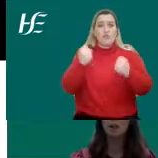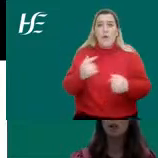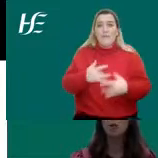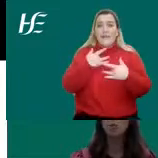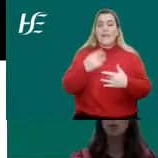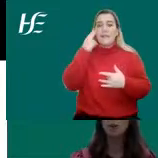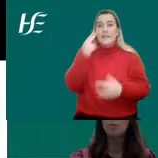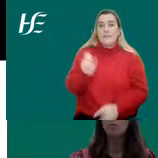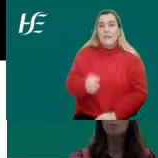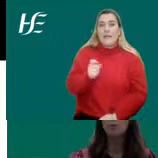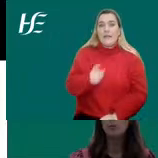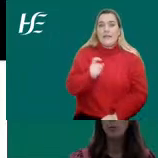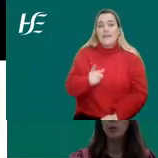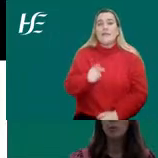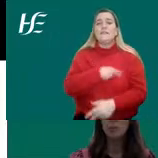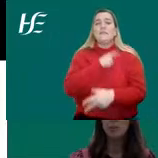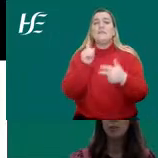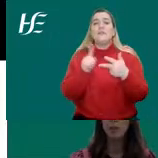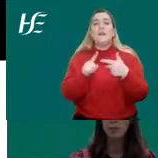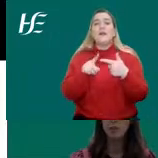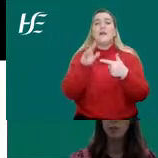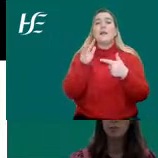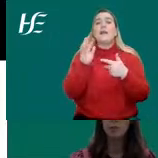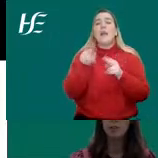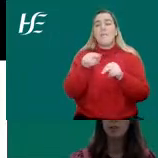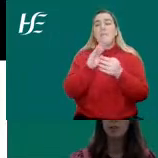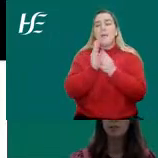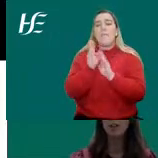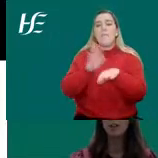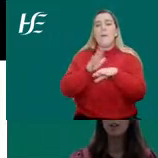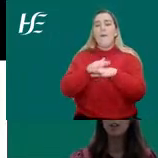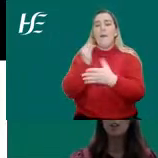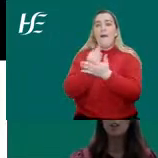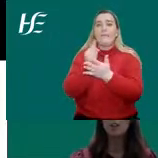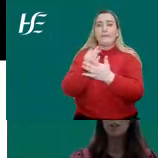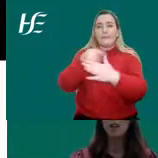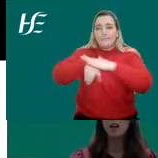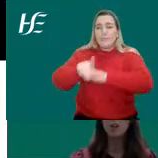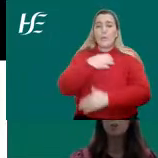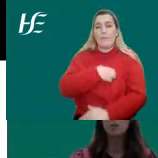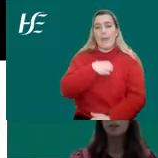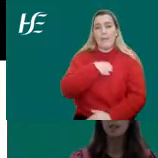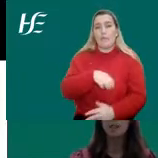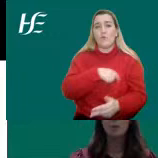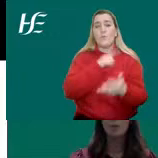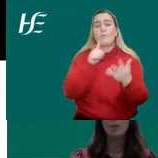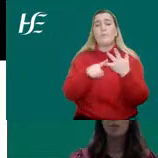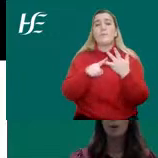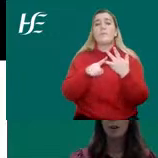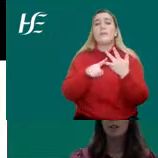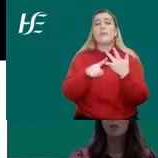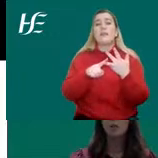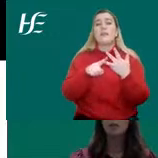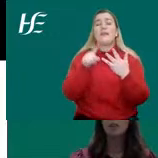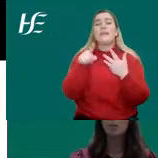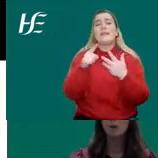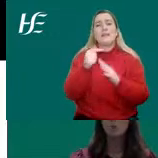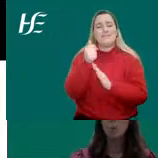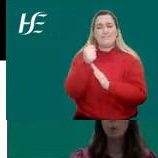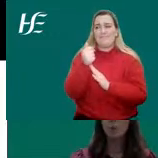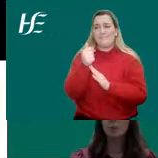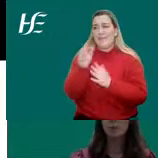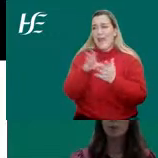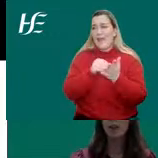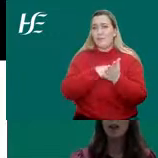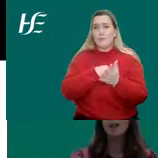urine. You can become more frequent in your visits to the toilet. The actual experience of passing urine can become